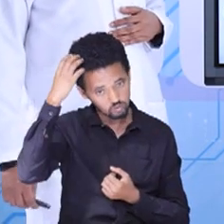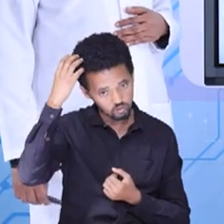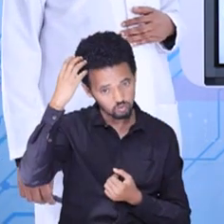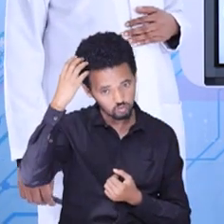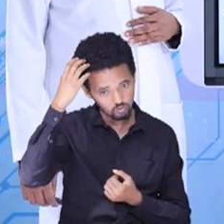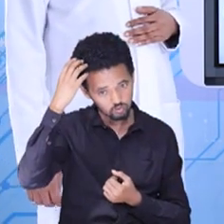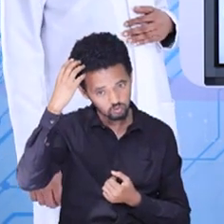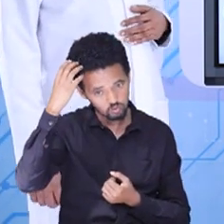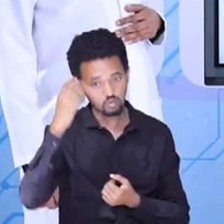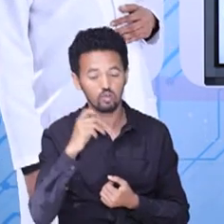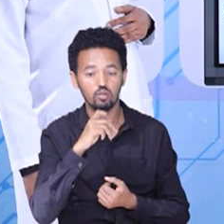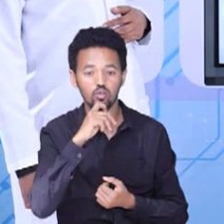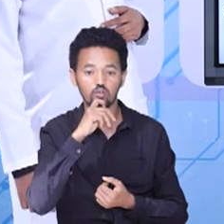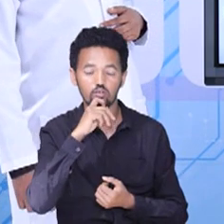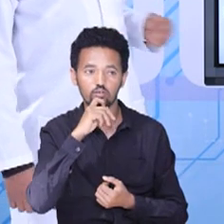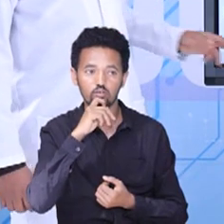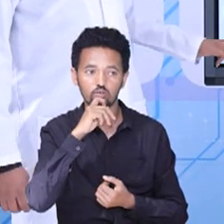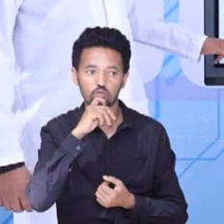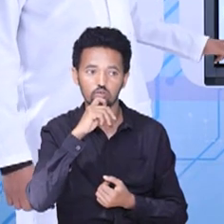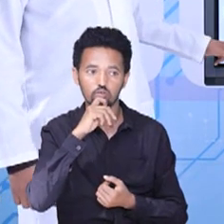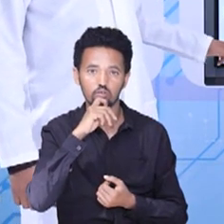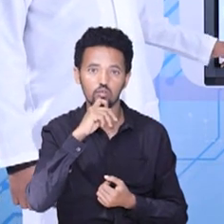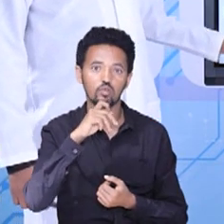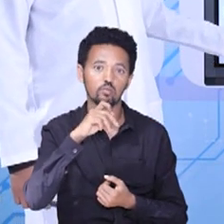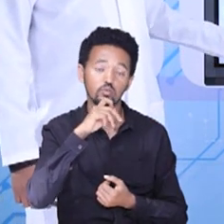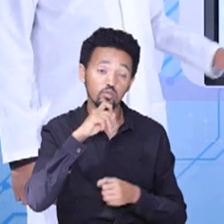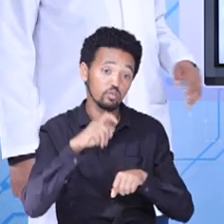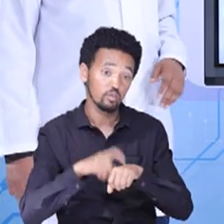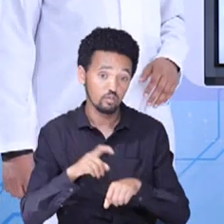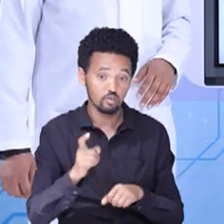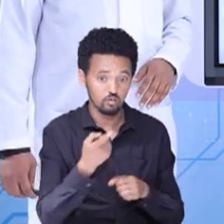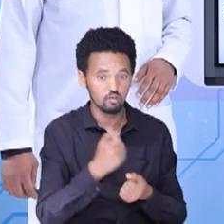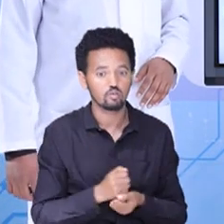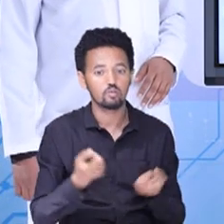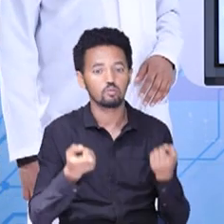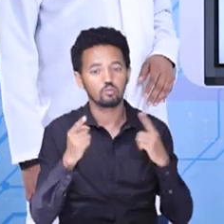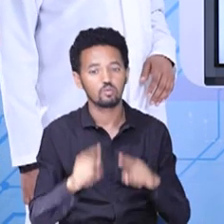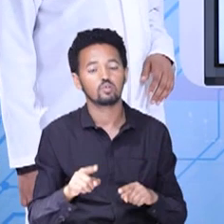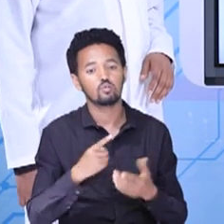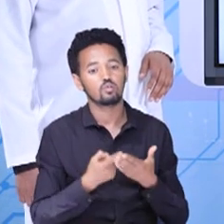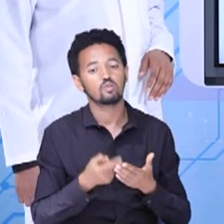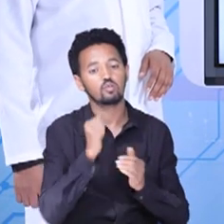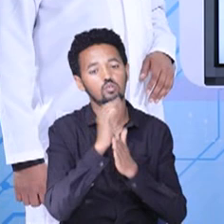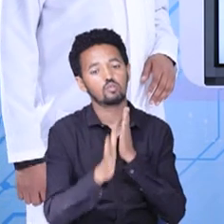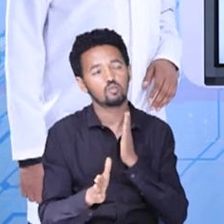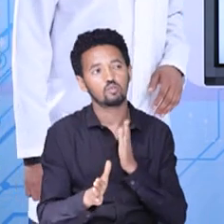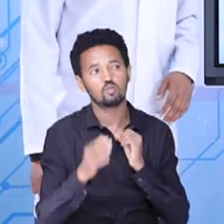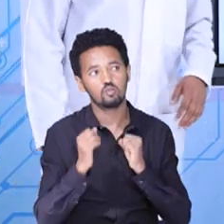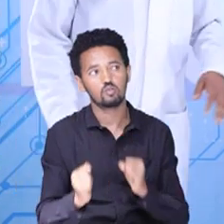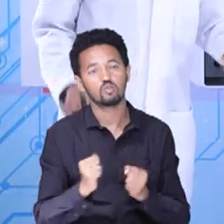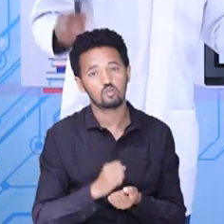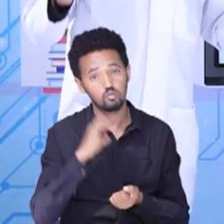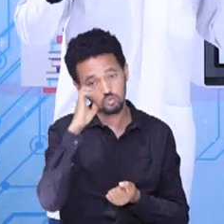was completed between 1977 up to 1978. Only